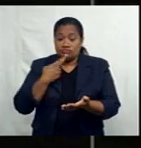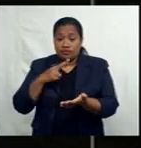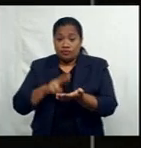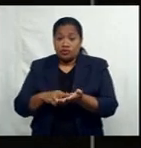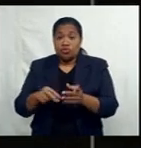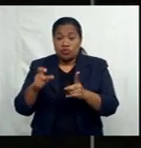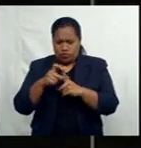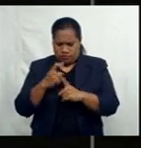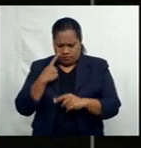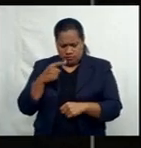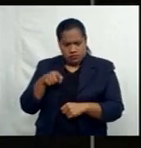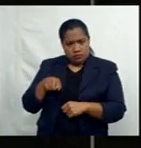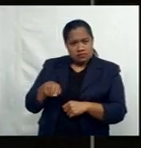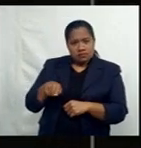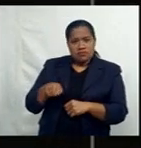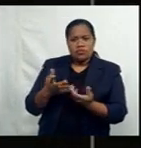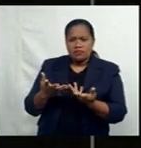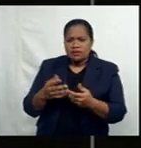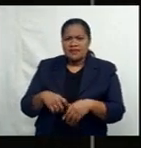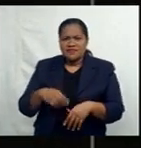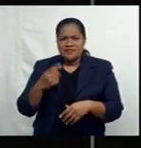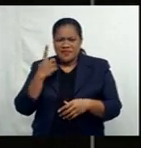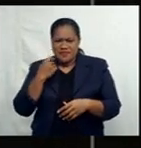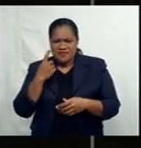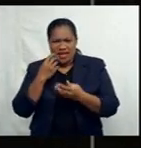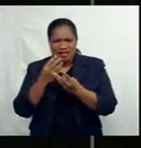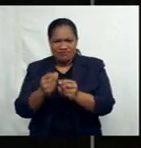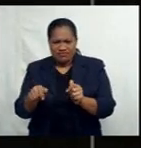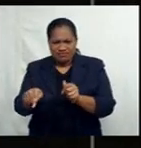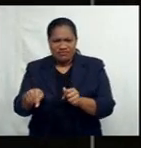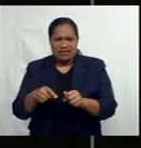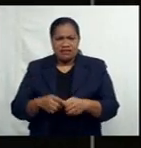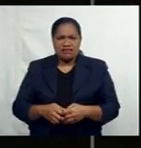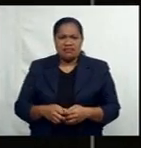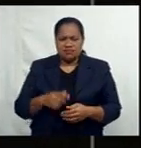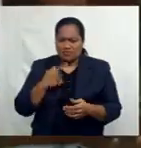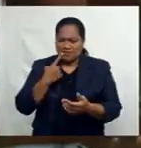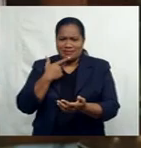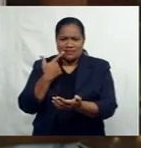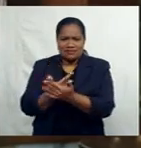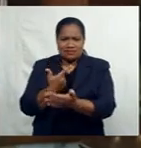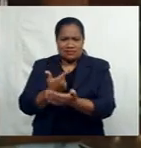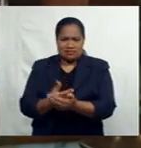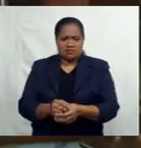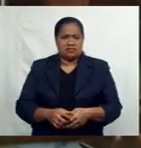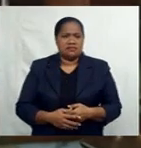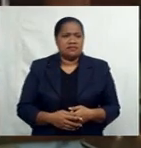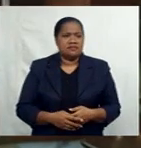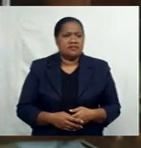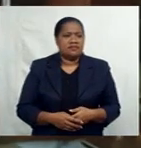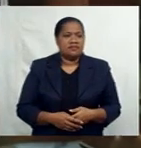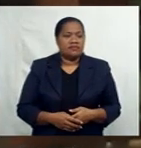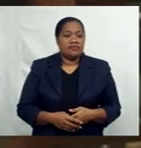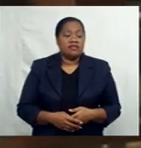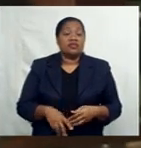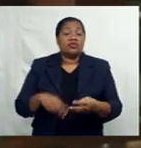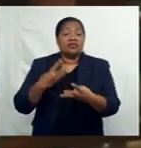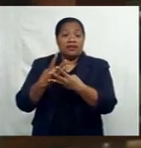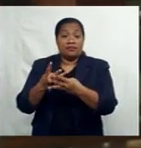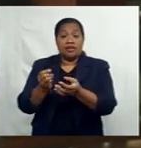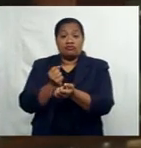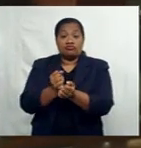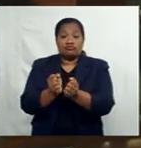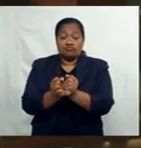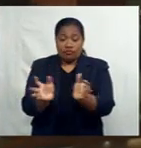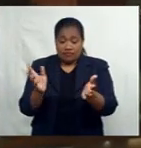these claims as attempts to muddy the waters and says he will not bend to accusations. The SADELPA General Secretary has